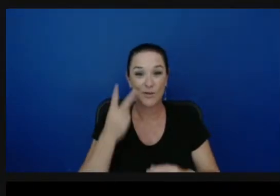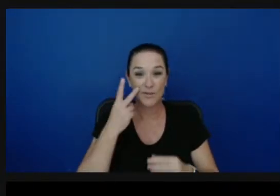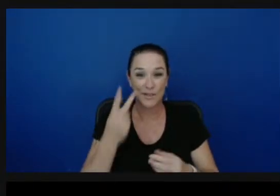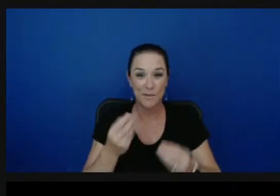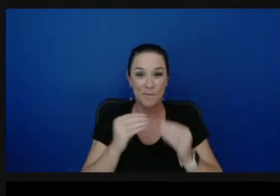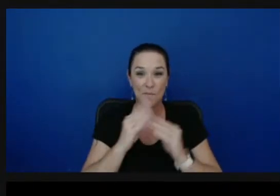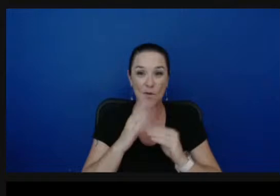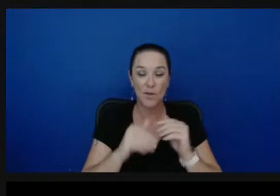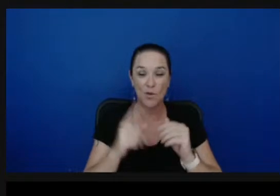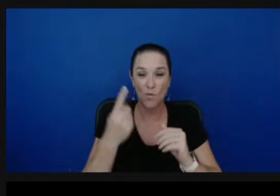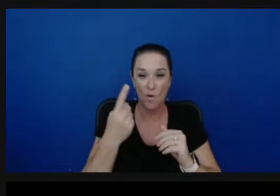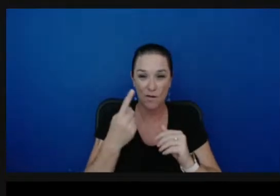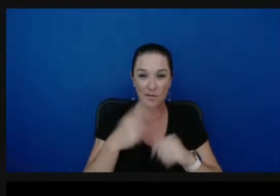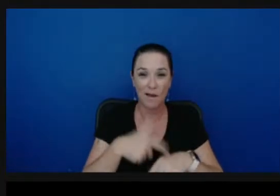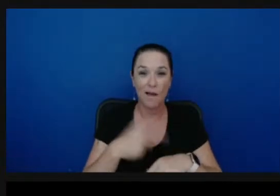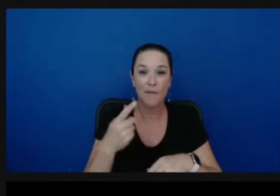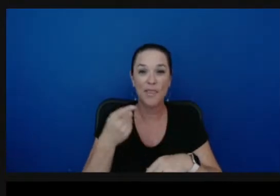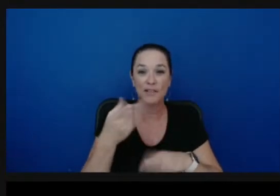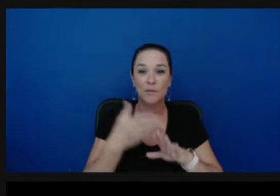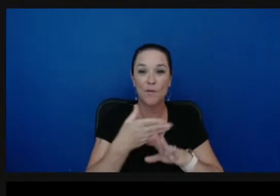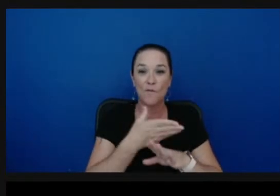after.